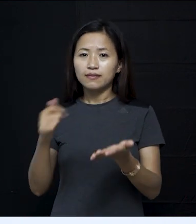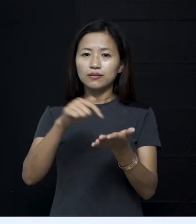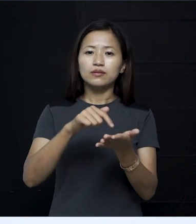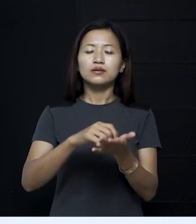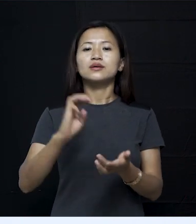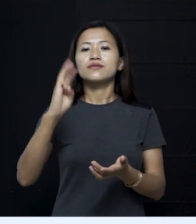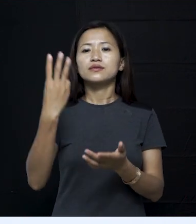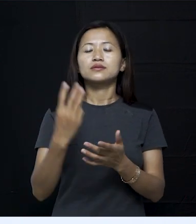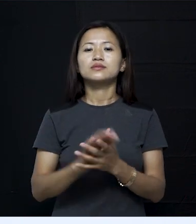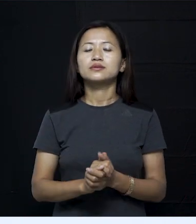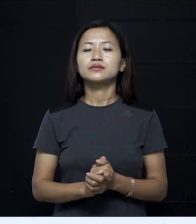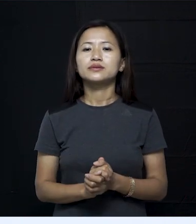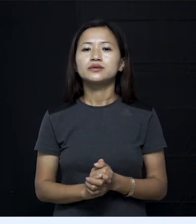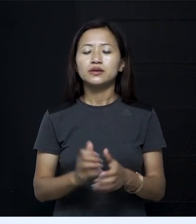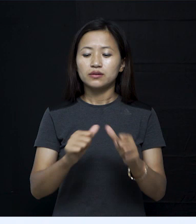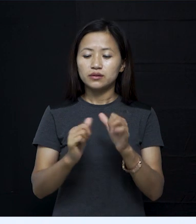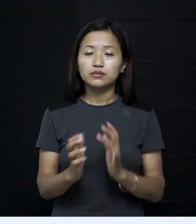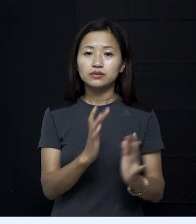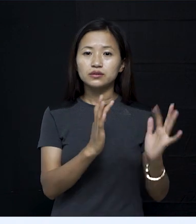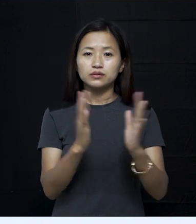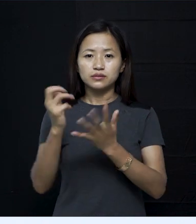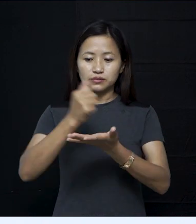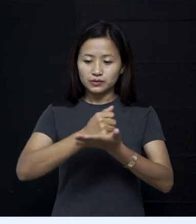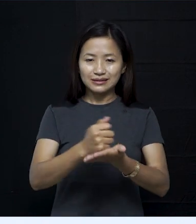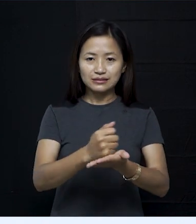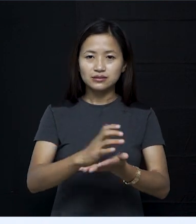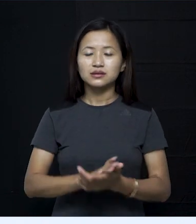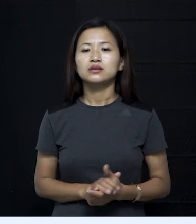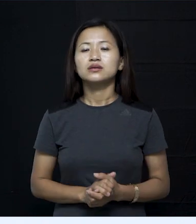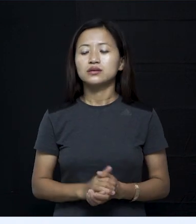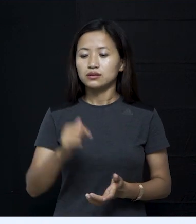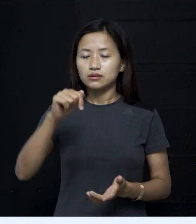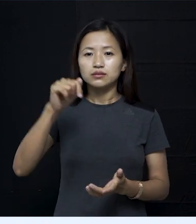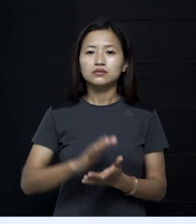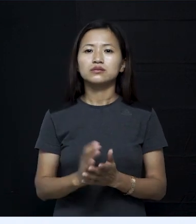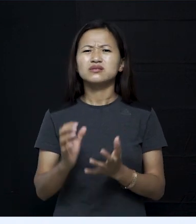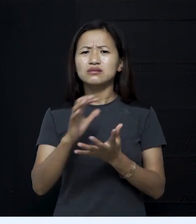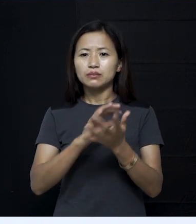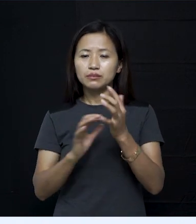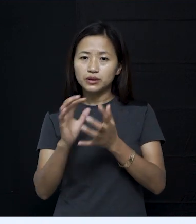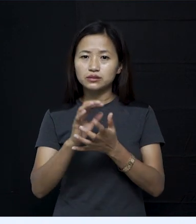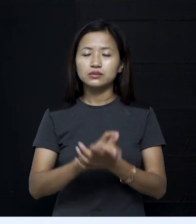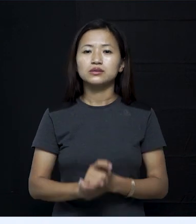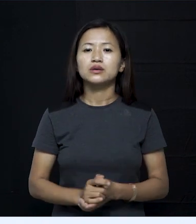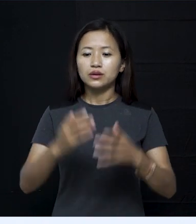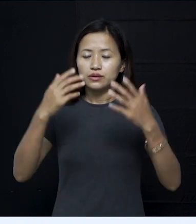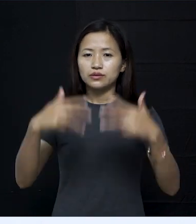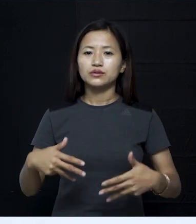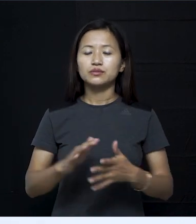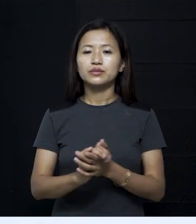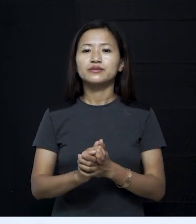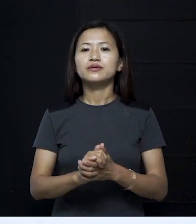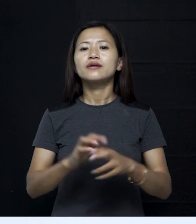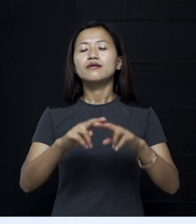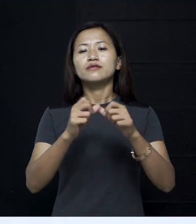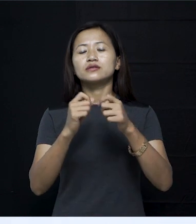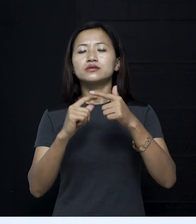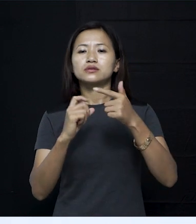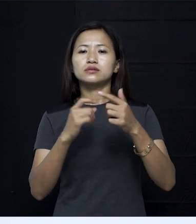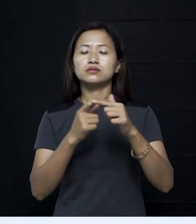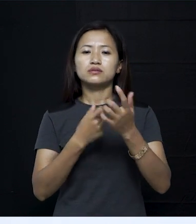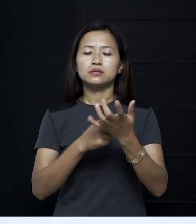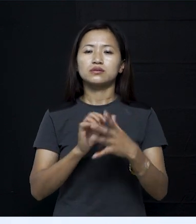do irrigation means we are talking about the manures, fertilizers, and so on. So whether those are available for the